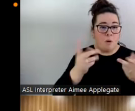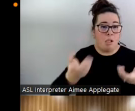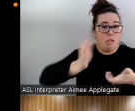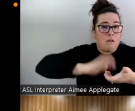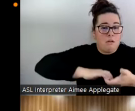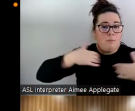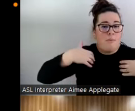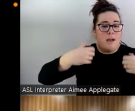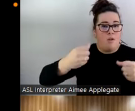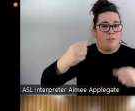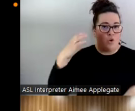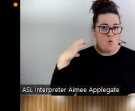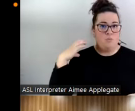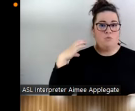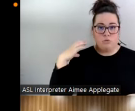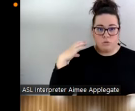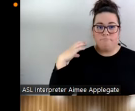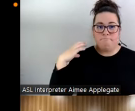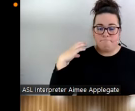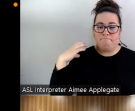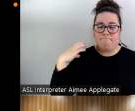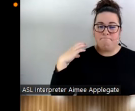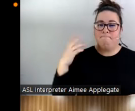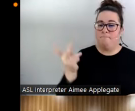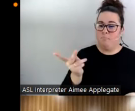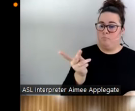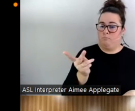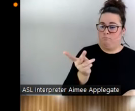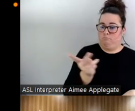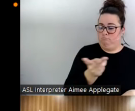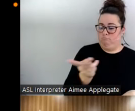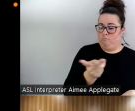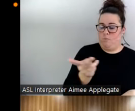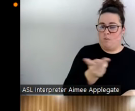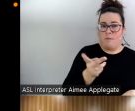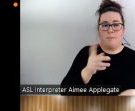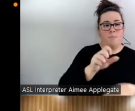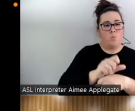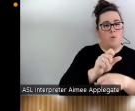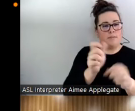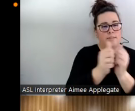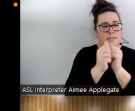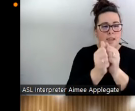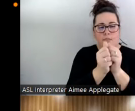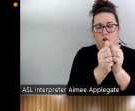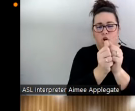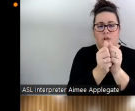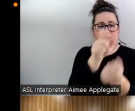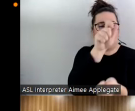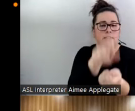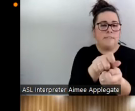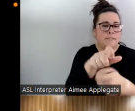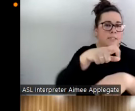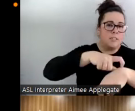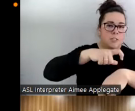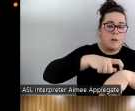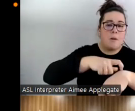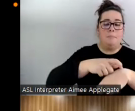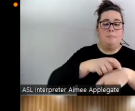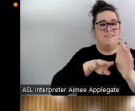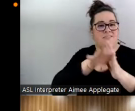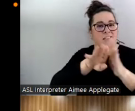coaches, and they essentially, after X amount of time, they were working with them, developing self-management strategies,